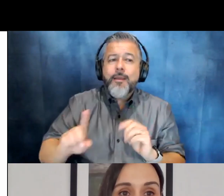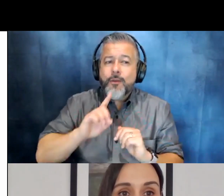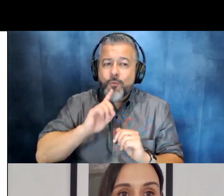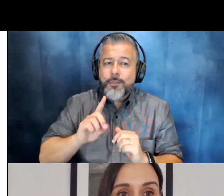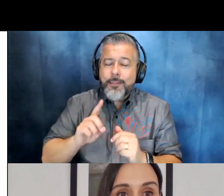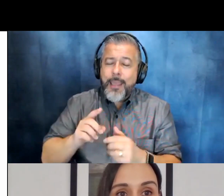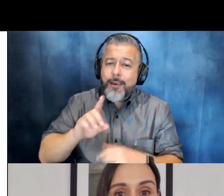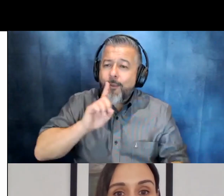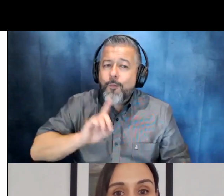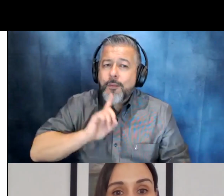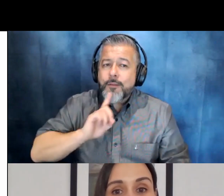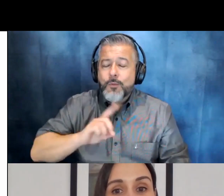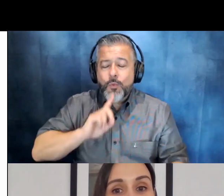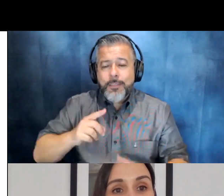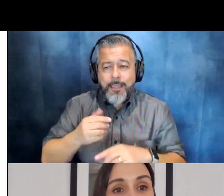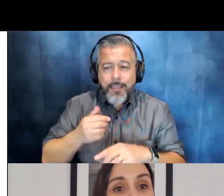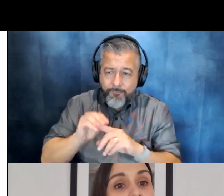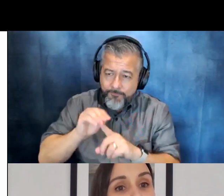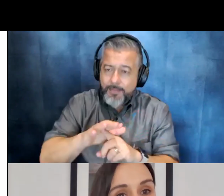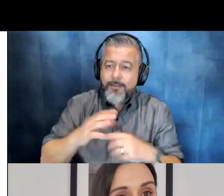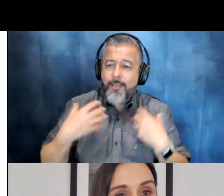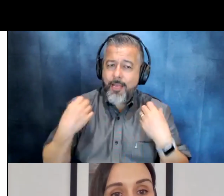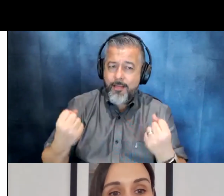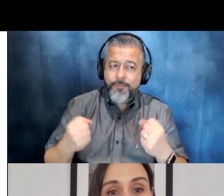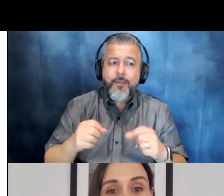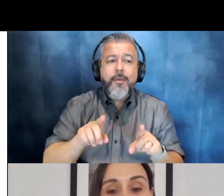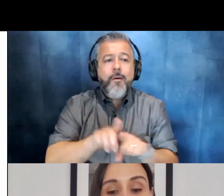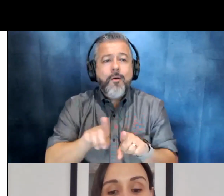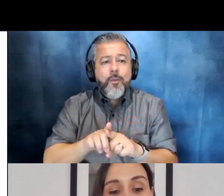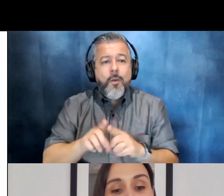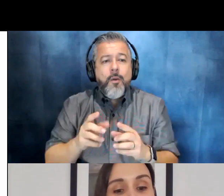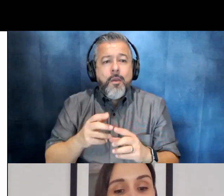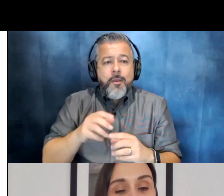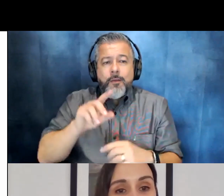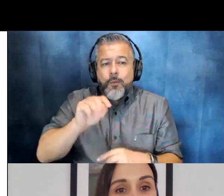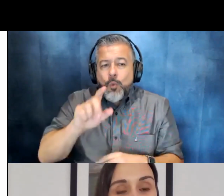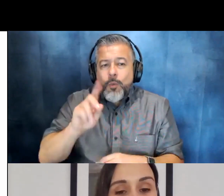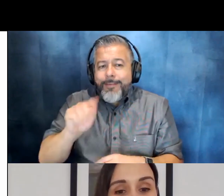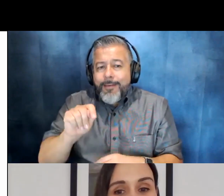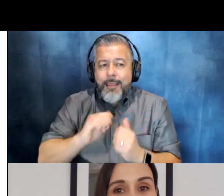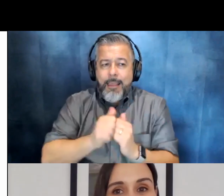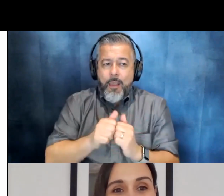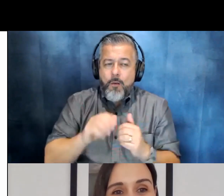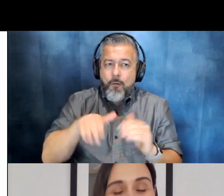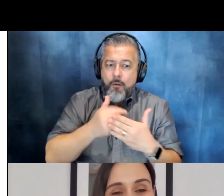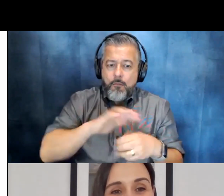updated toolkit to support our elders during these unprecedented times, and we'll talk about the holidays as